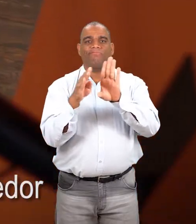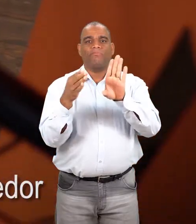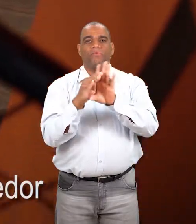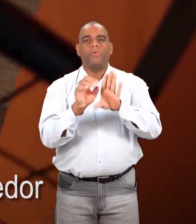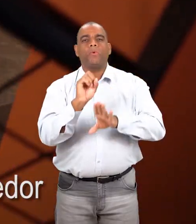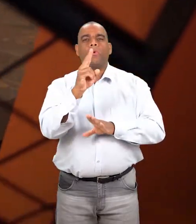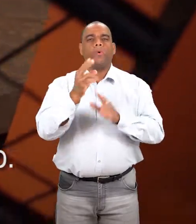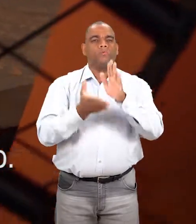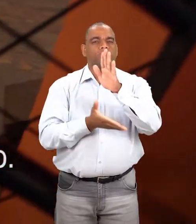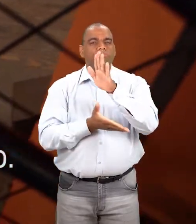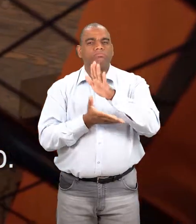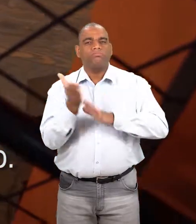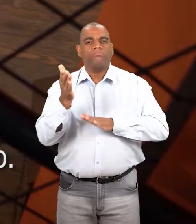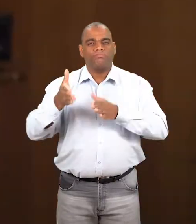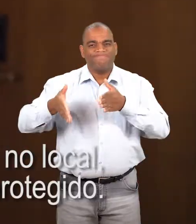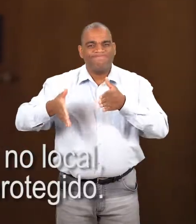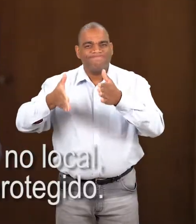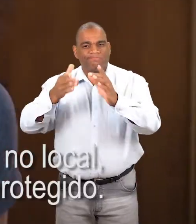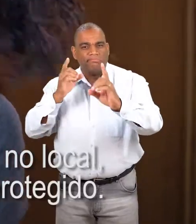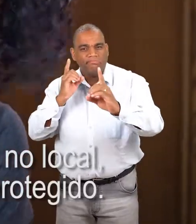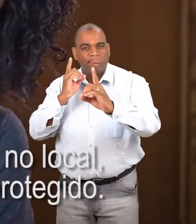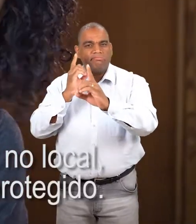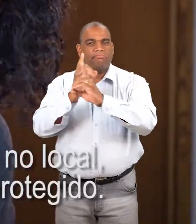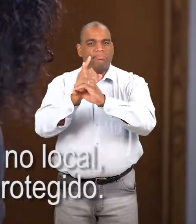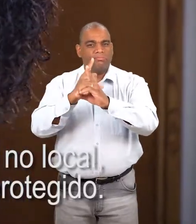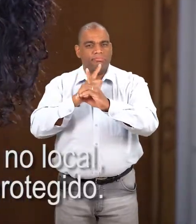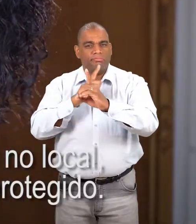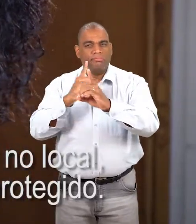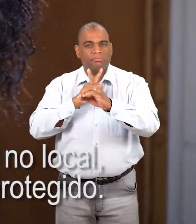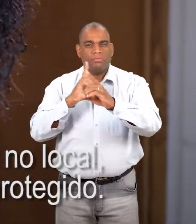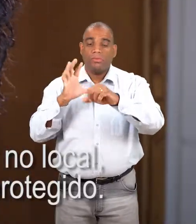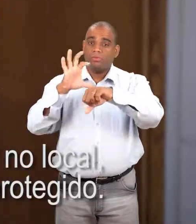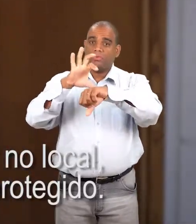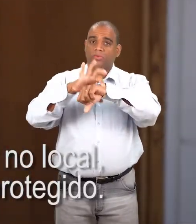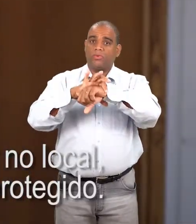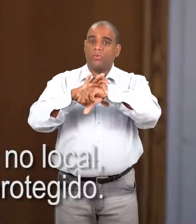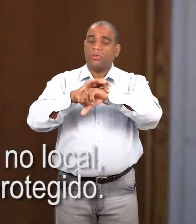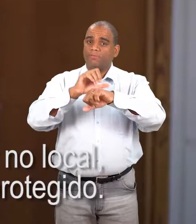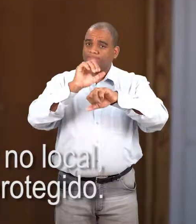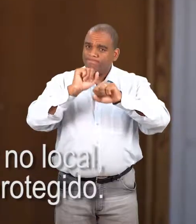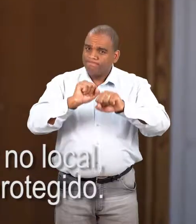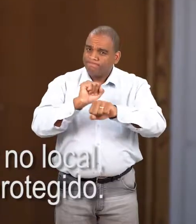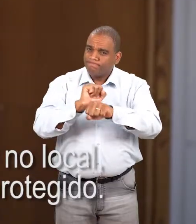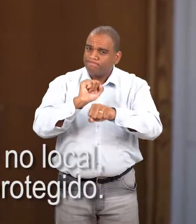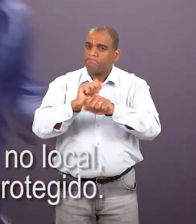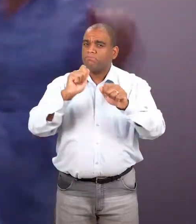area or the hallway the assailant is using. It might be safer for you to remain in place because you're well hidden